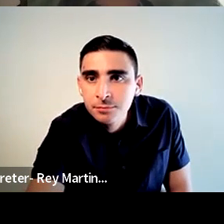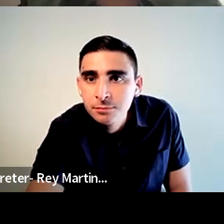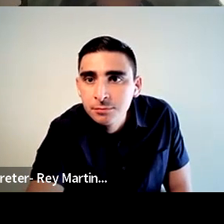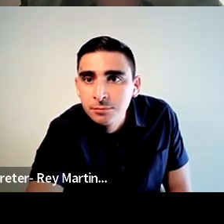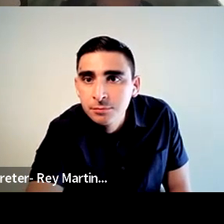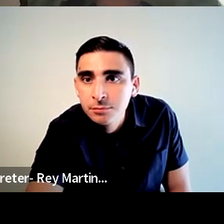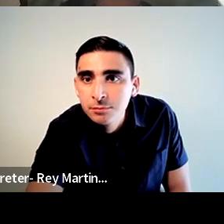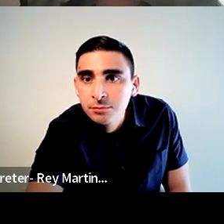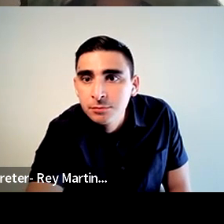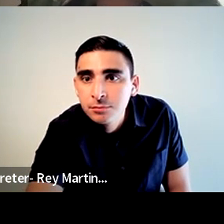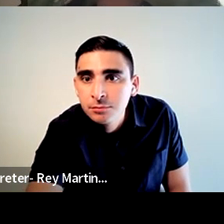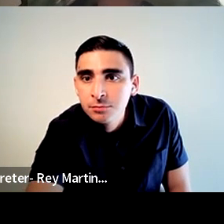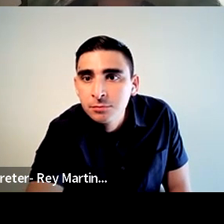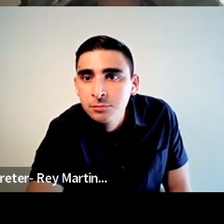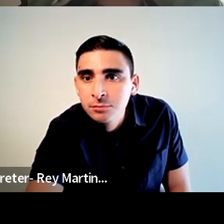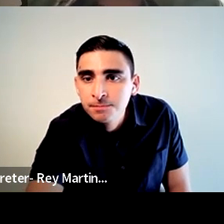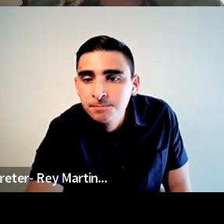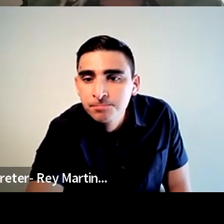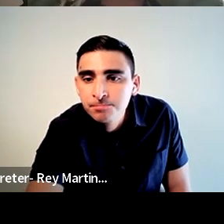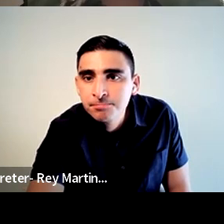didn't have time to get to.